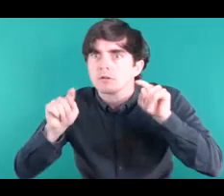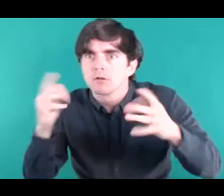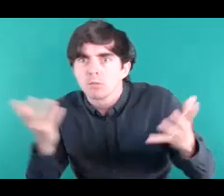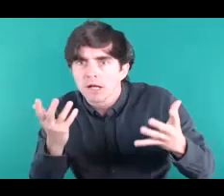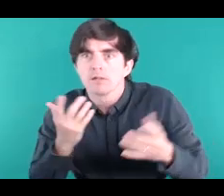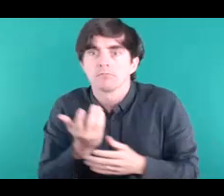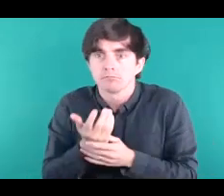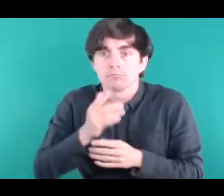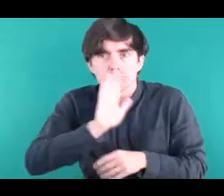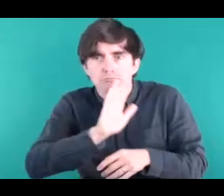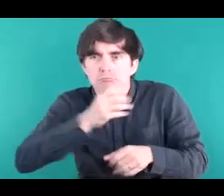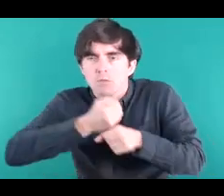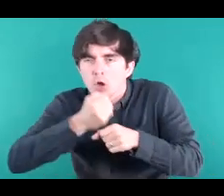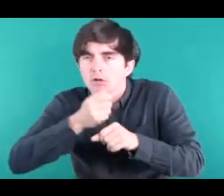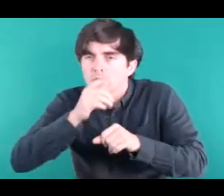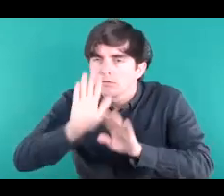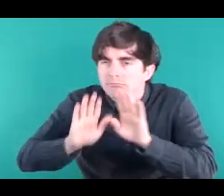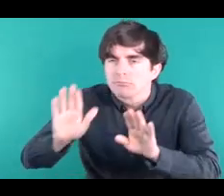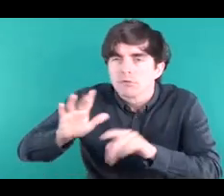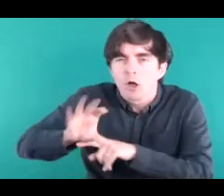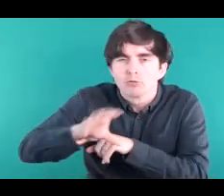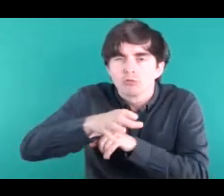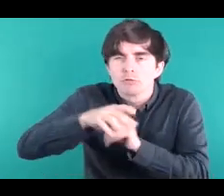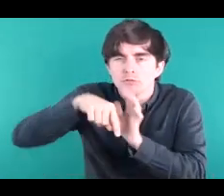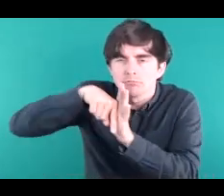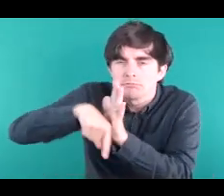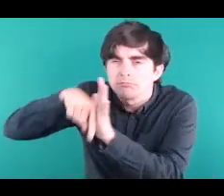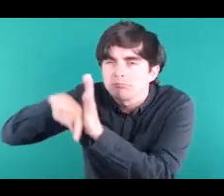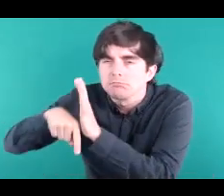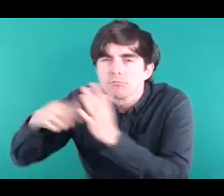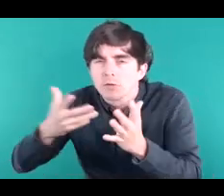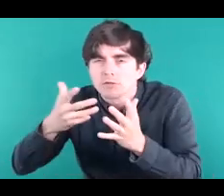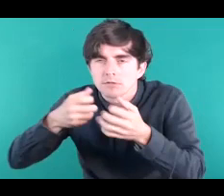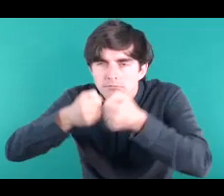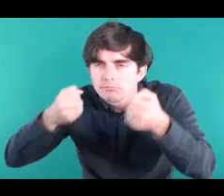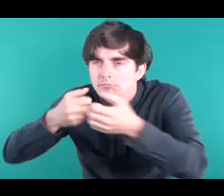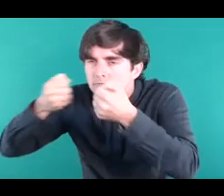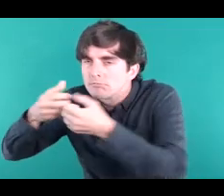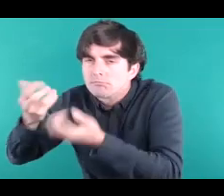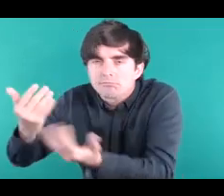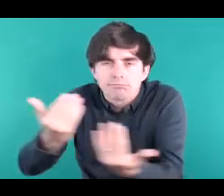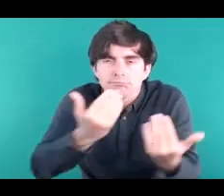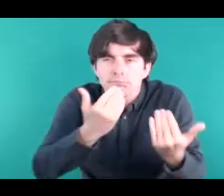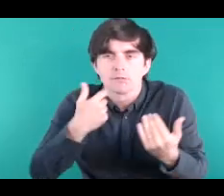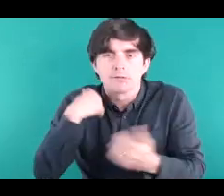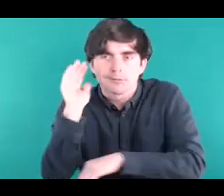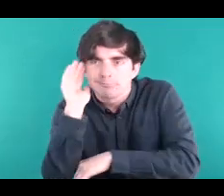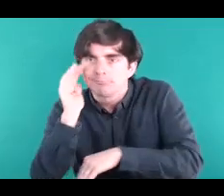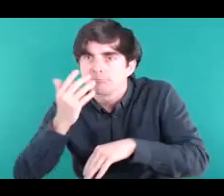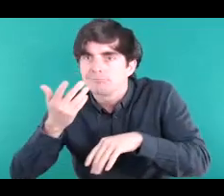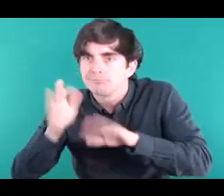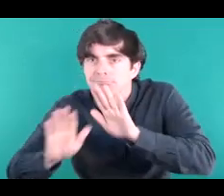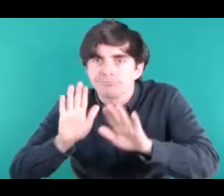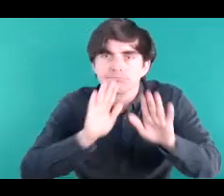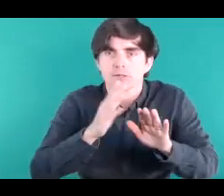as well with some key advocacy messages that we would like to share and discuss with you and get your